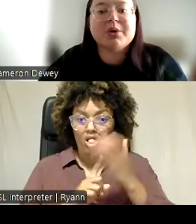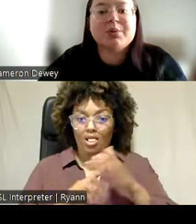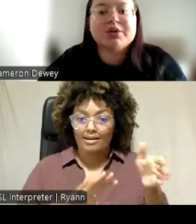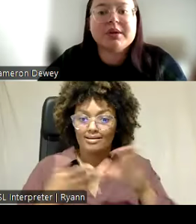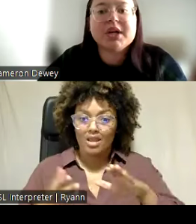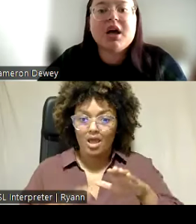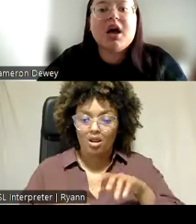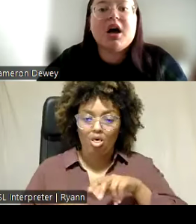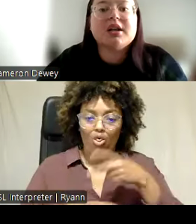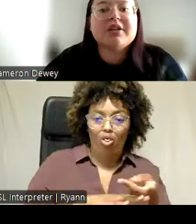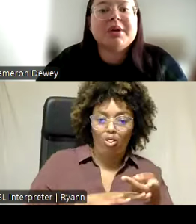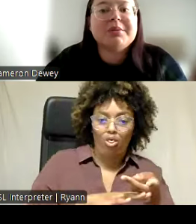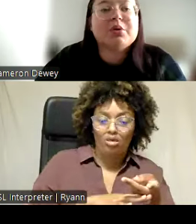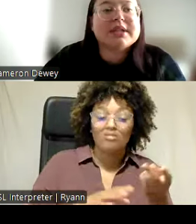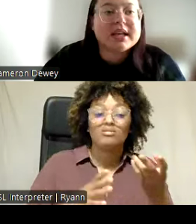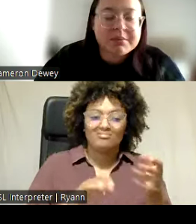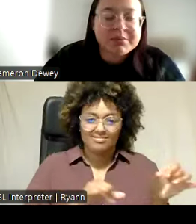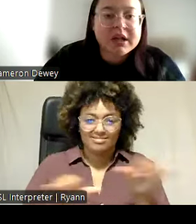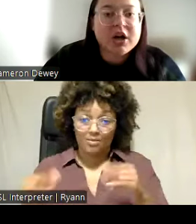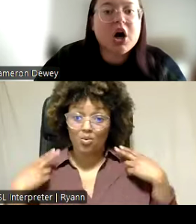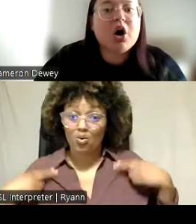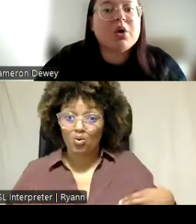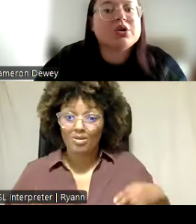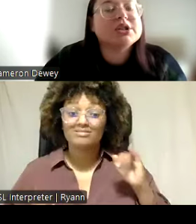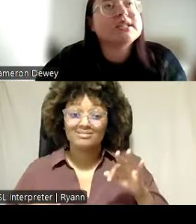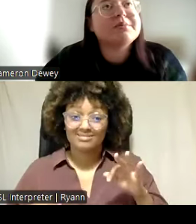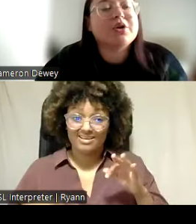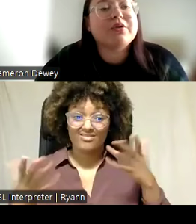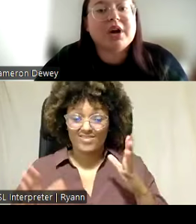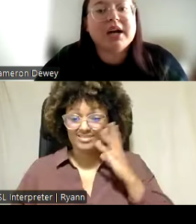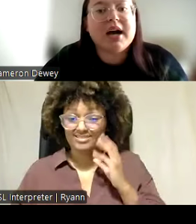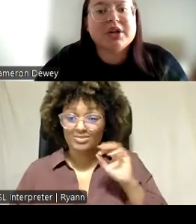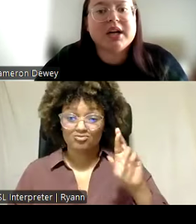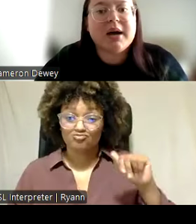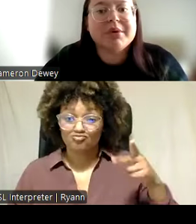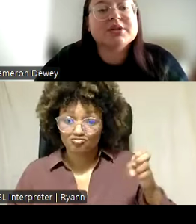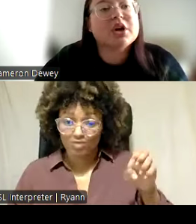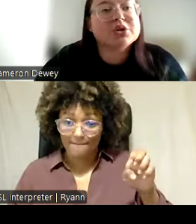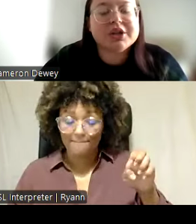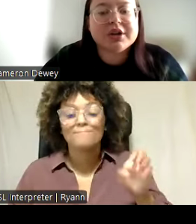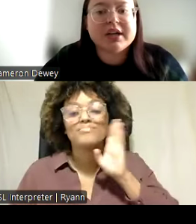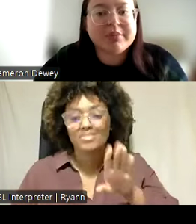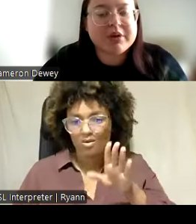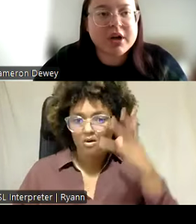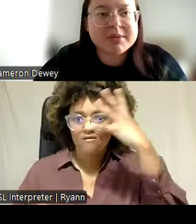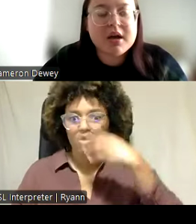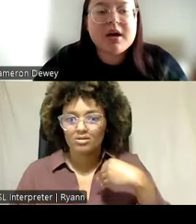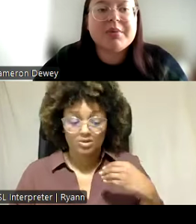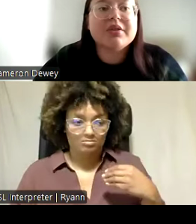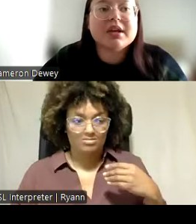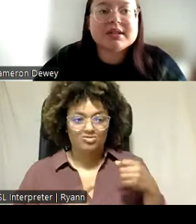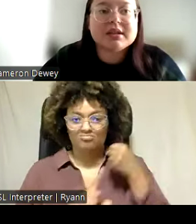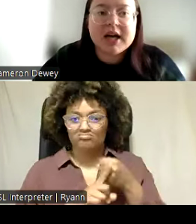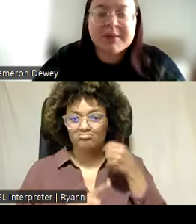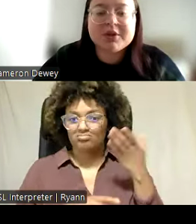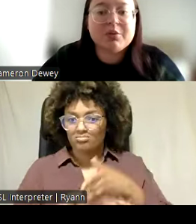after someone was raped. A lot of people will say something like, oh, well, she slept over right after it happened, so she couldn't have been raped.